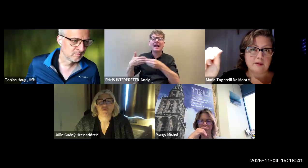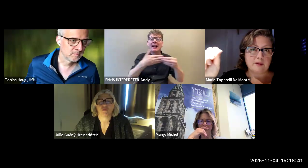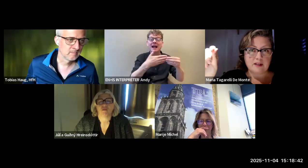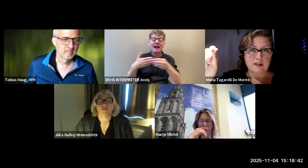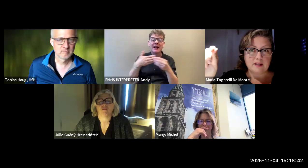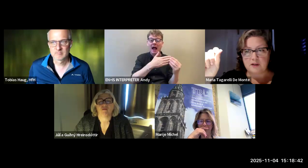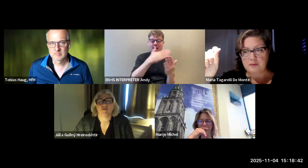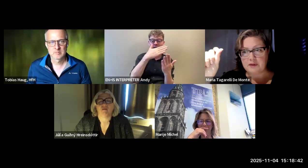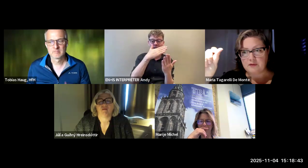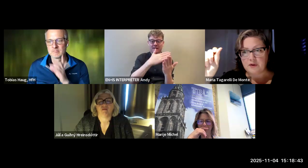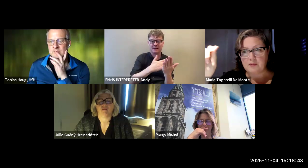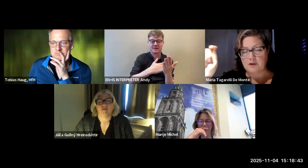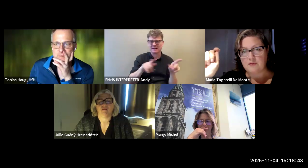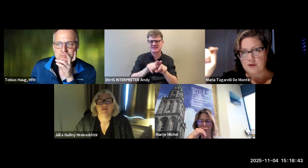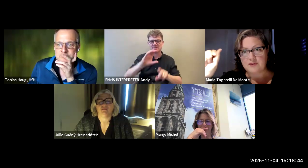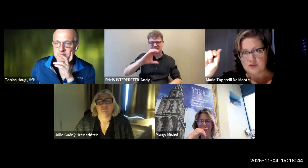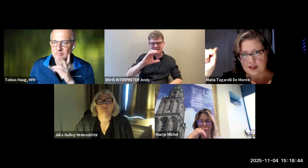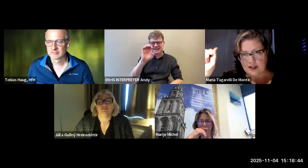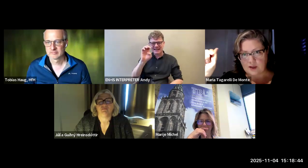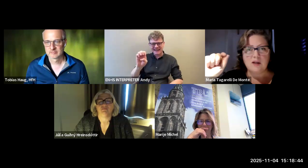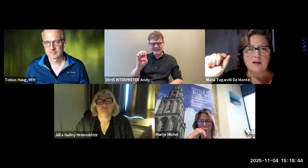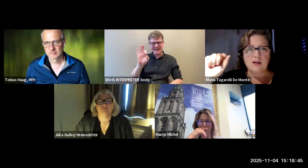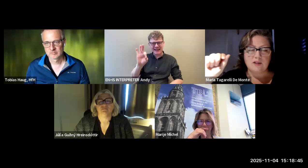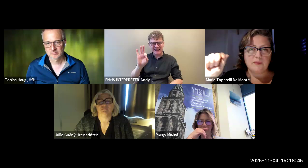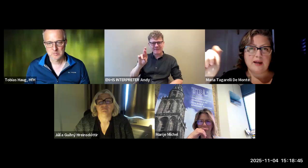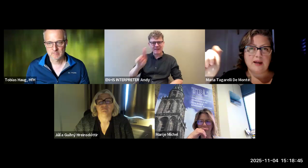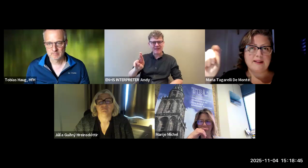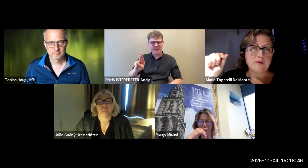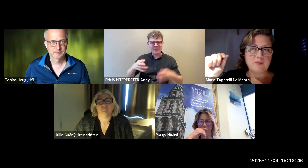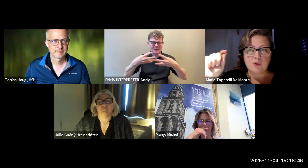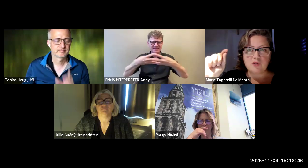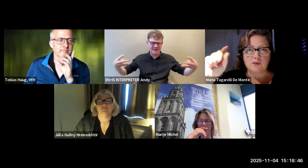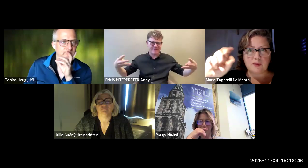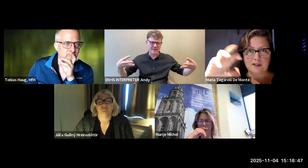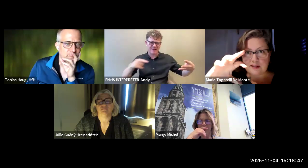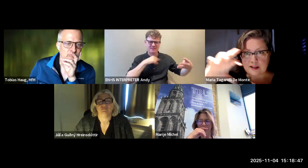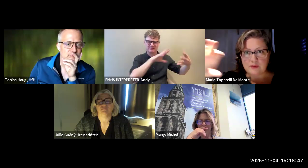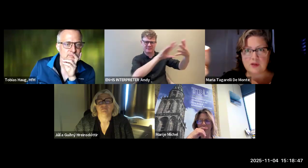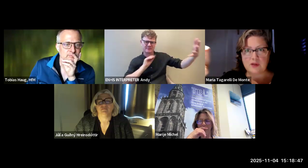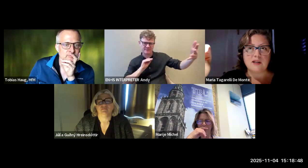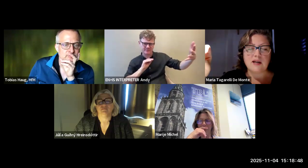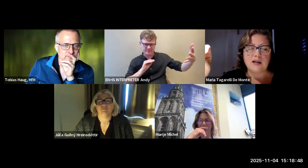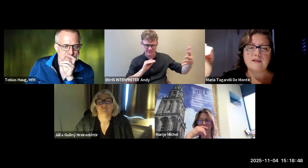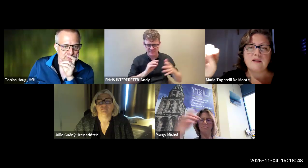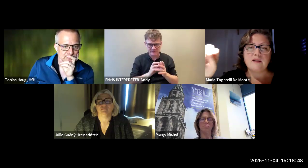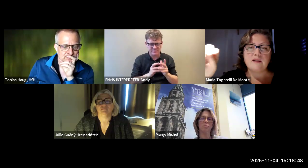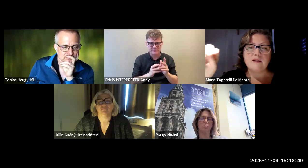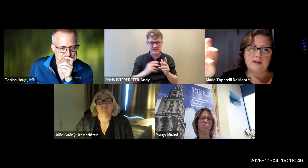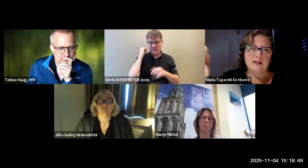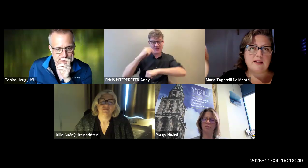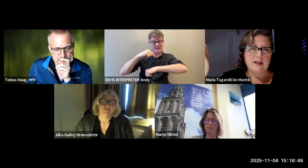one provided by the Common European Framework of Reference for Language. So at the time of the project, we did